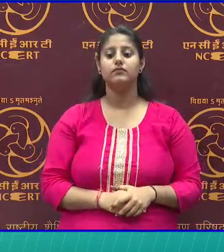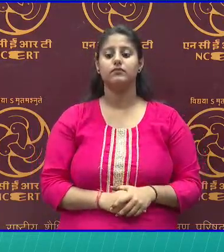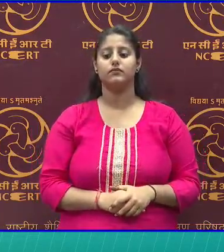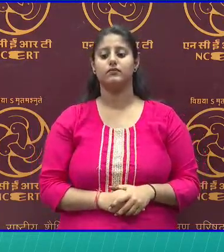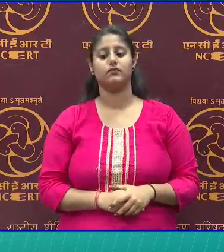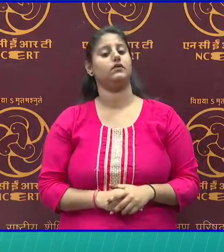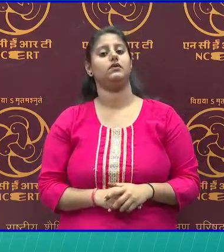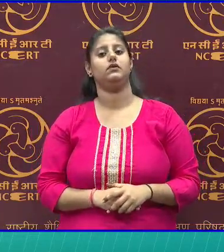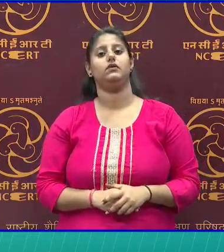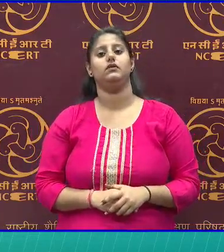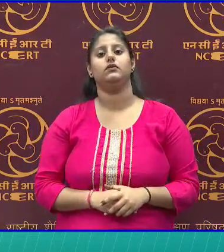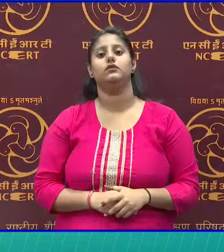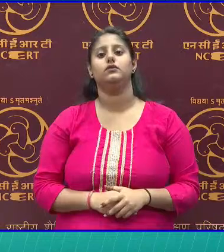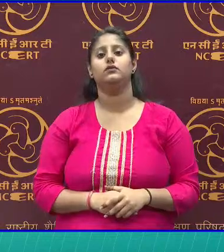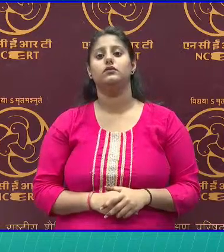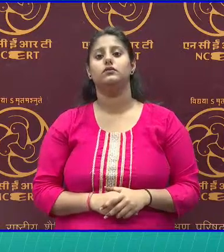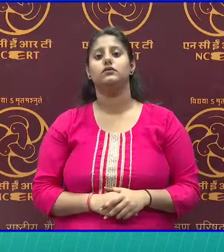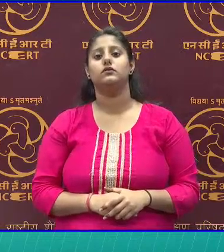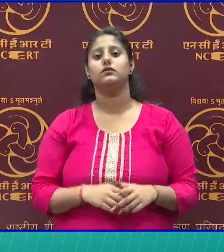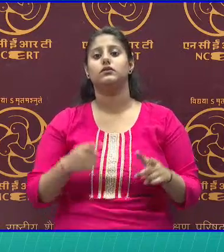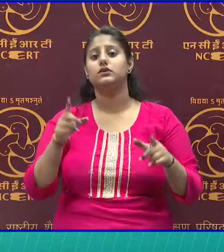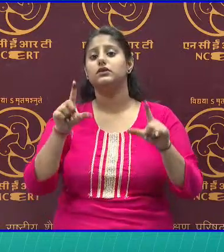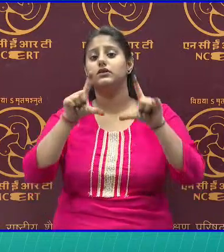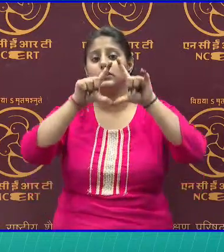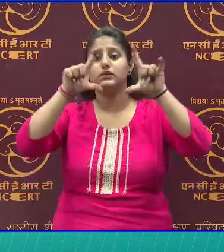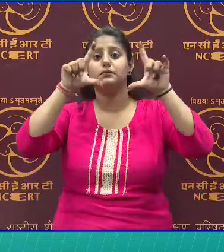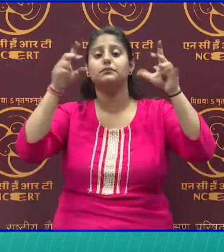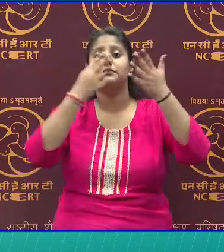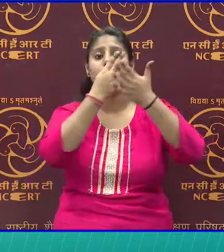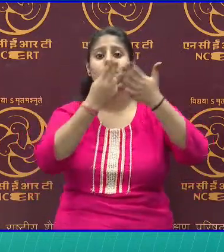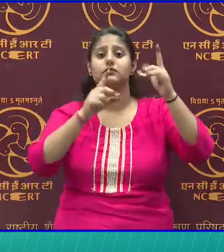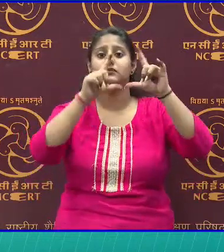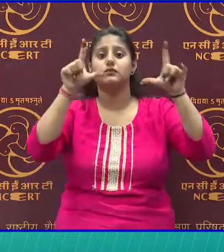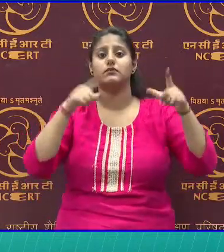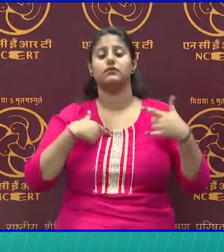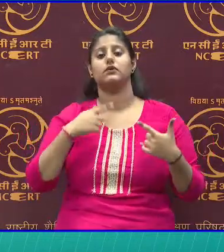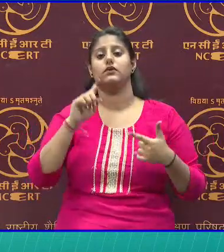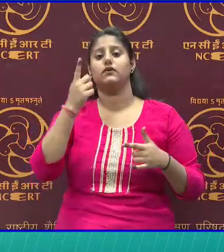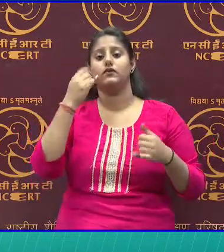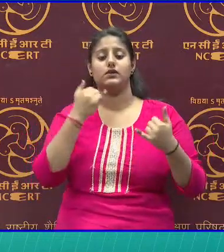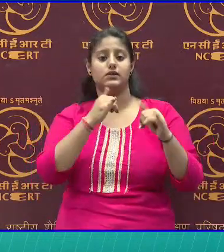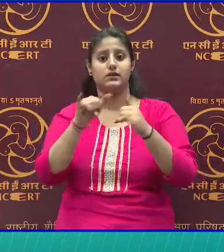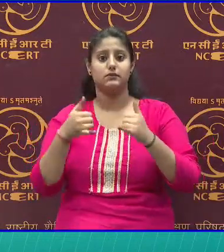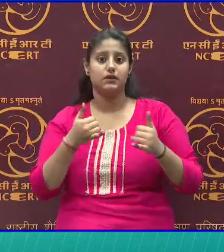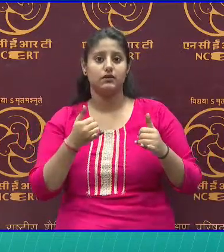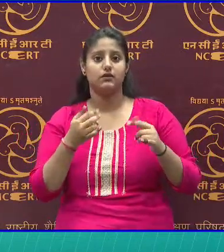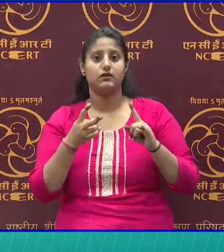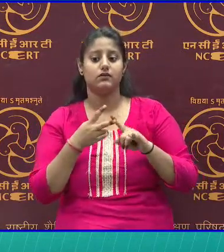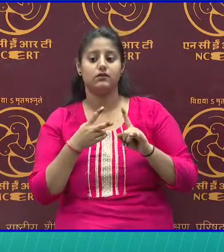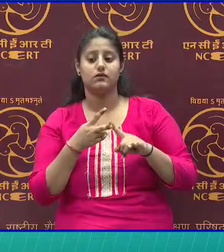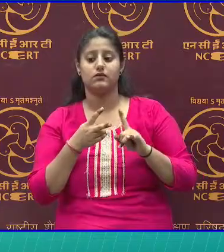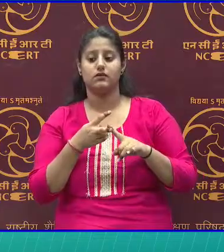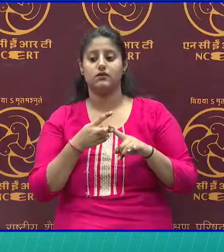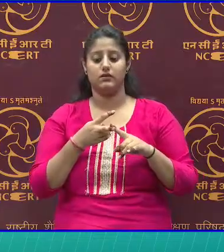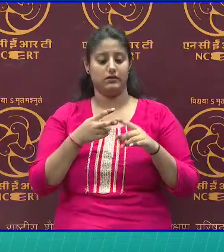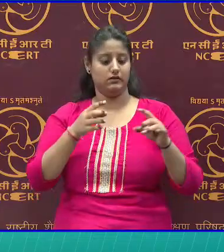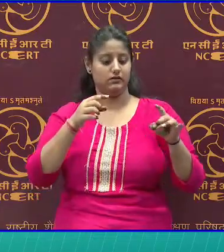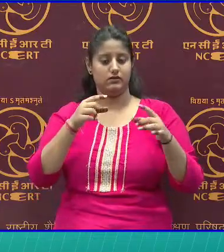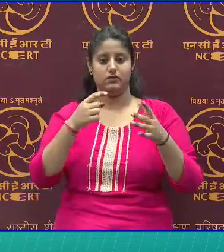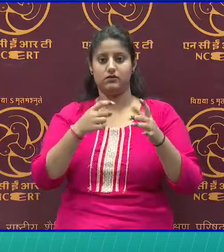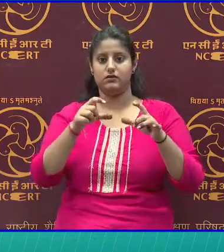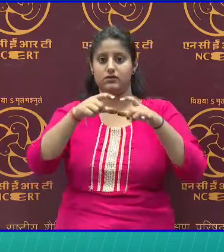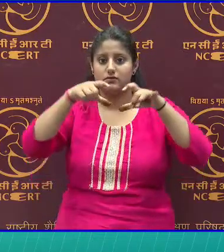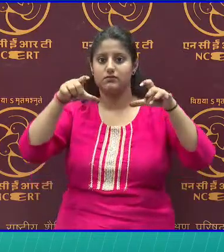This is a double spread picture we have given. One is about the plain, the next is about the coastal region, then we